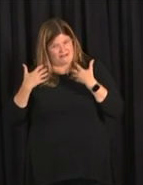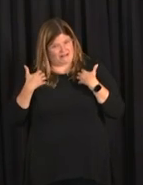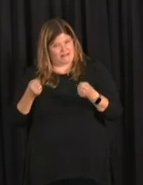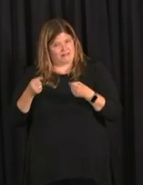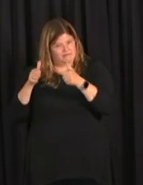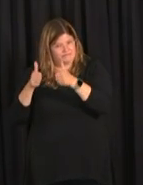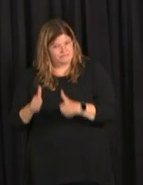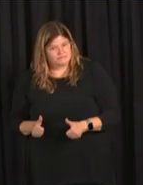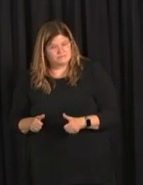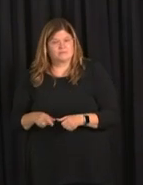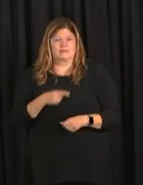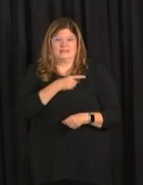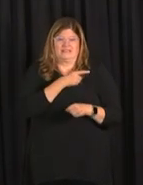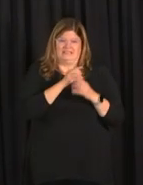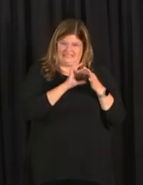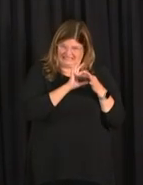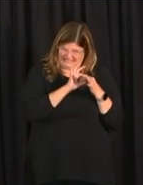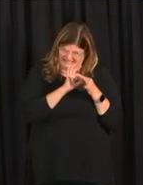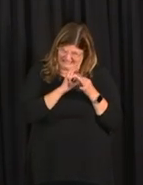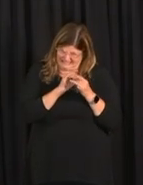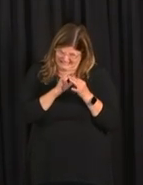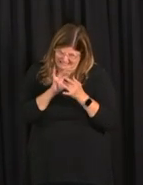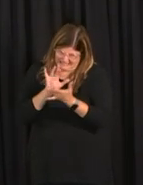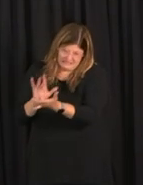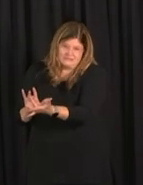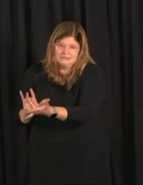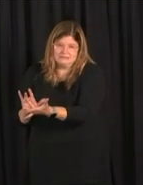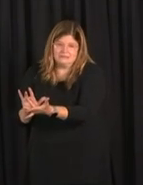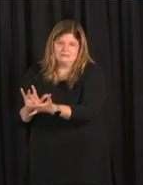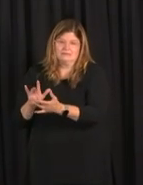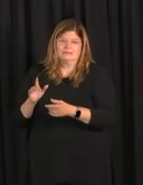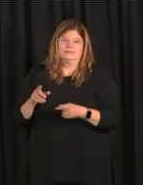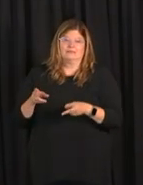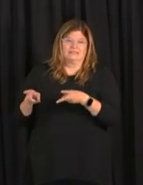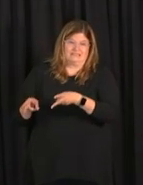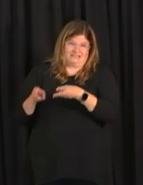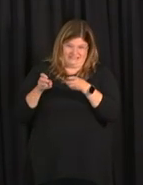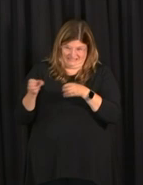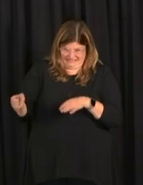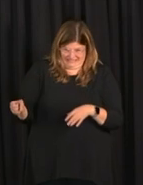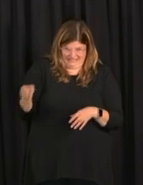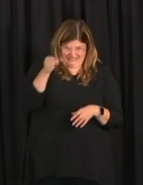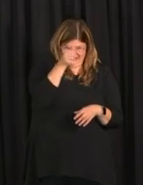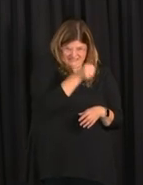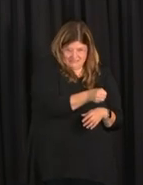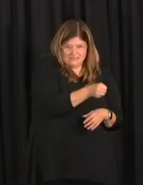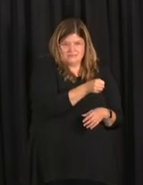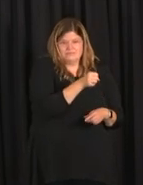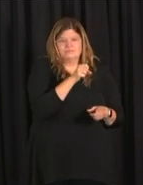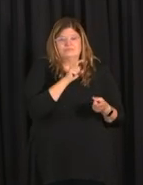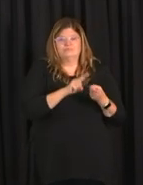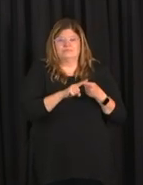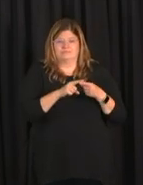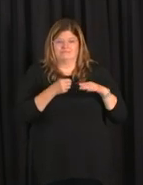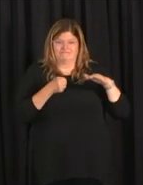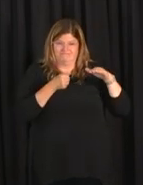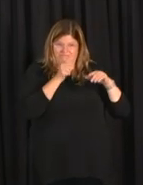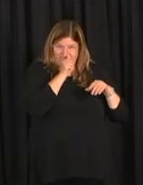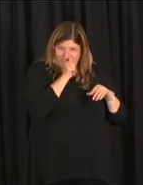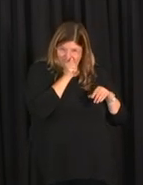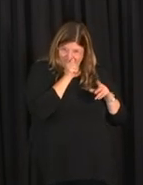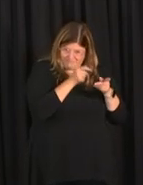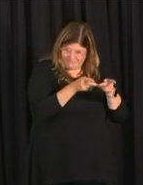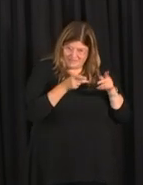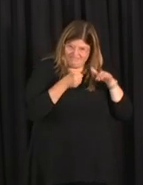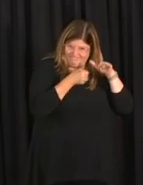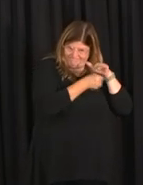team made the necessary linkages. The case was successfully isolated during the required period of time and